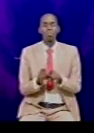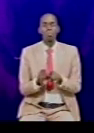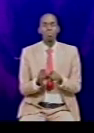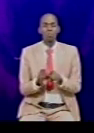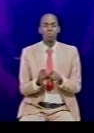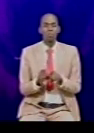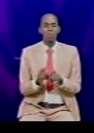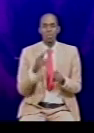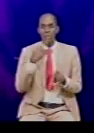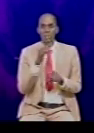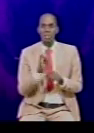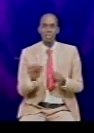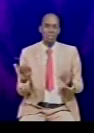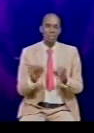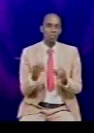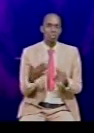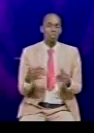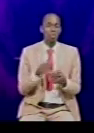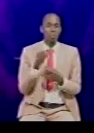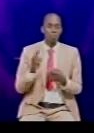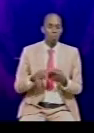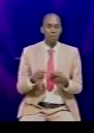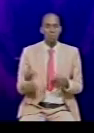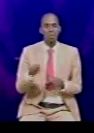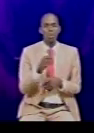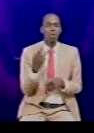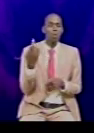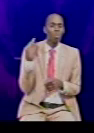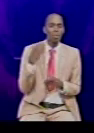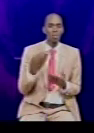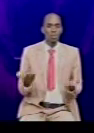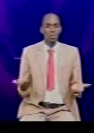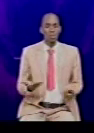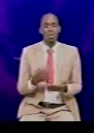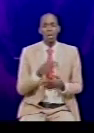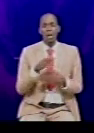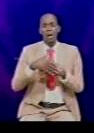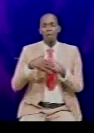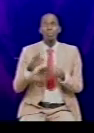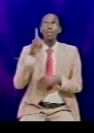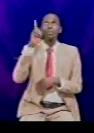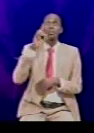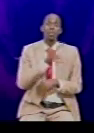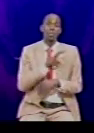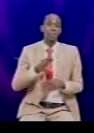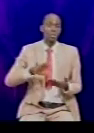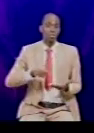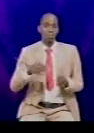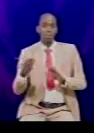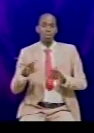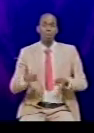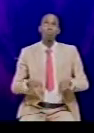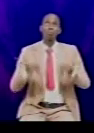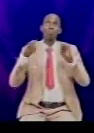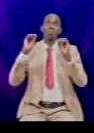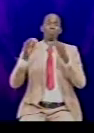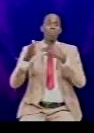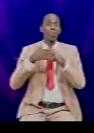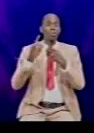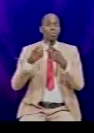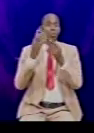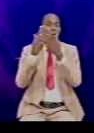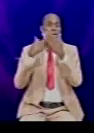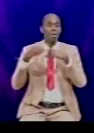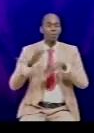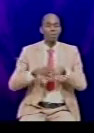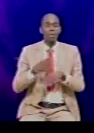same thing. While he was here, after he died and he resurrected and went back to heaven, and at his revelation